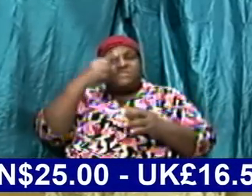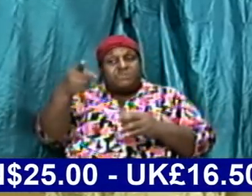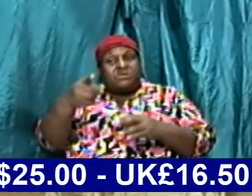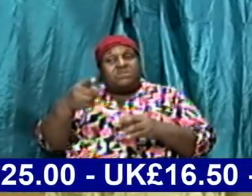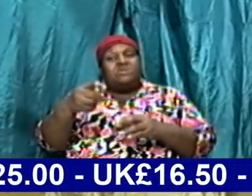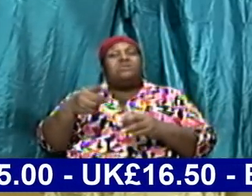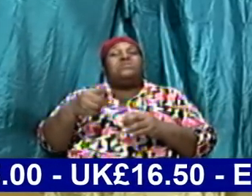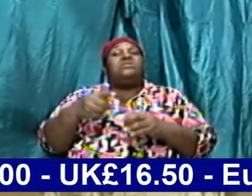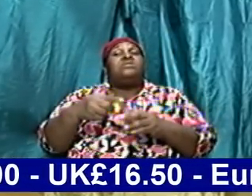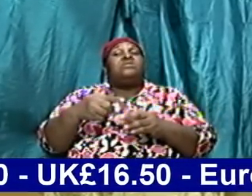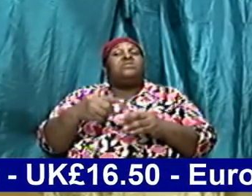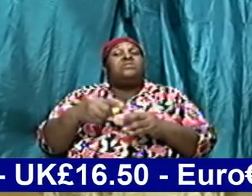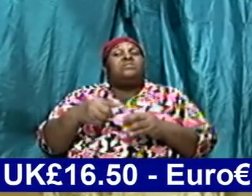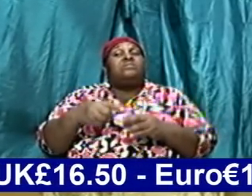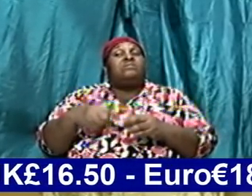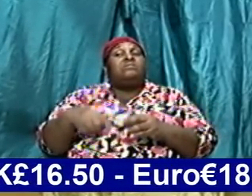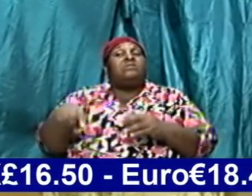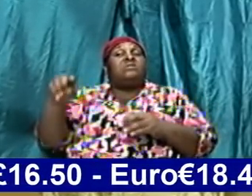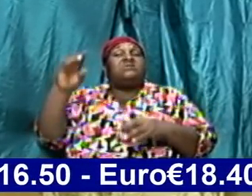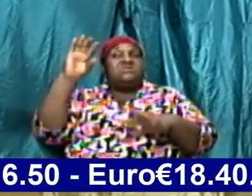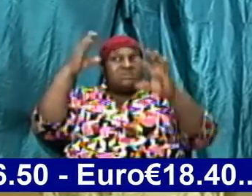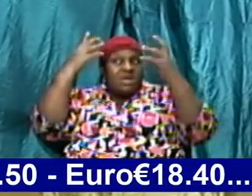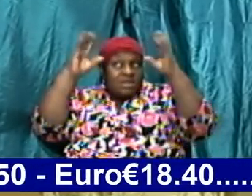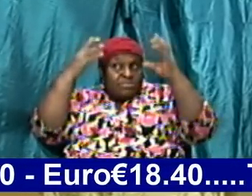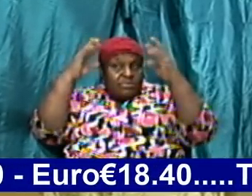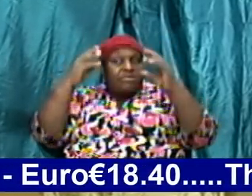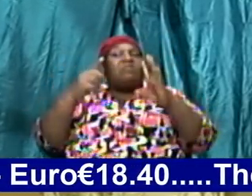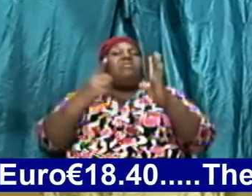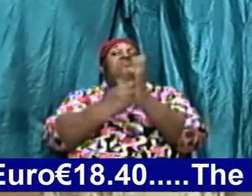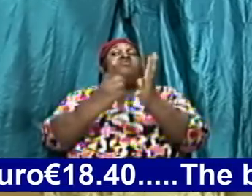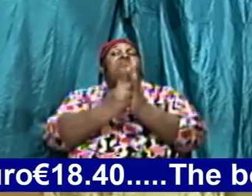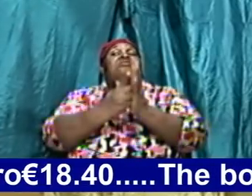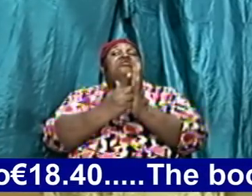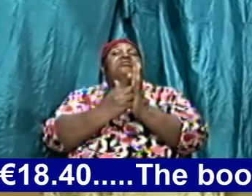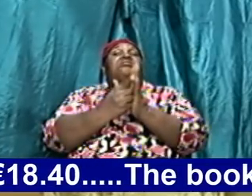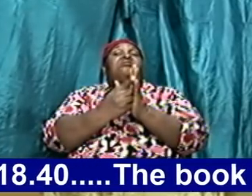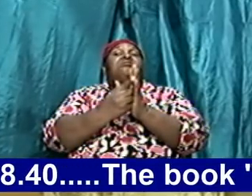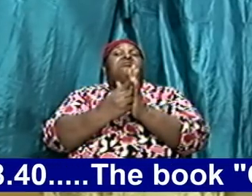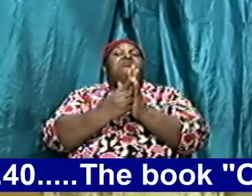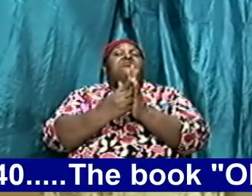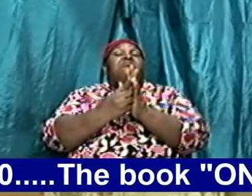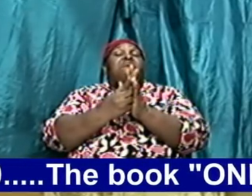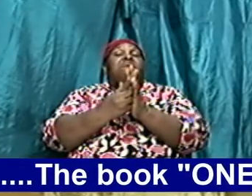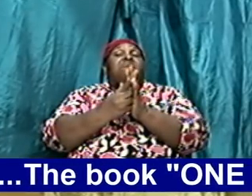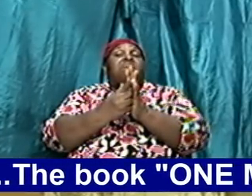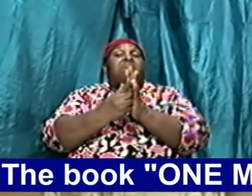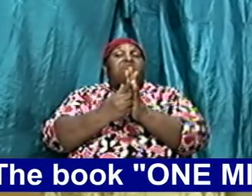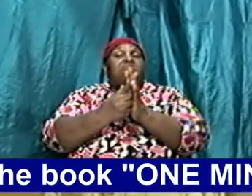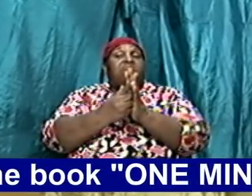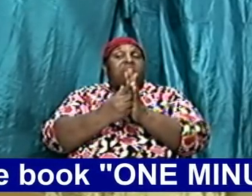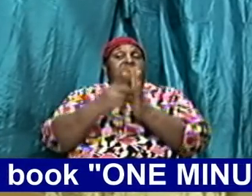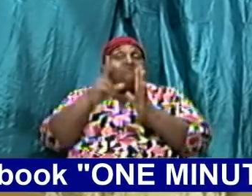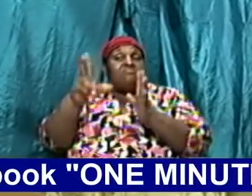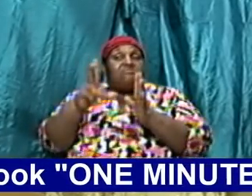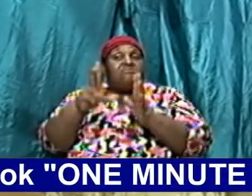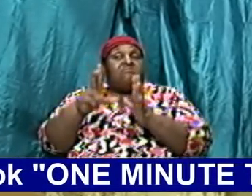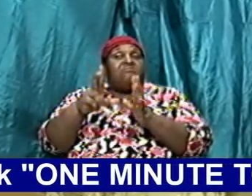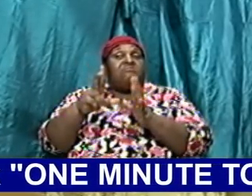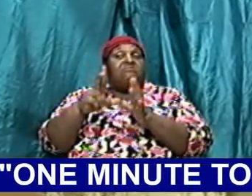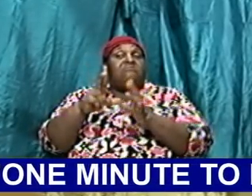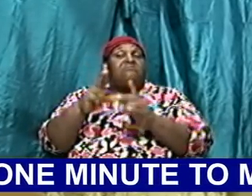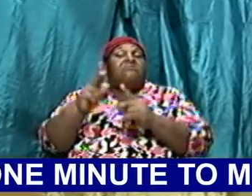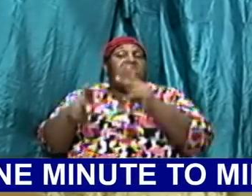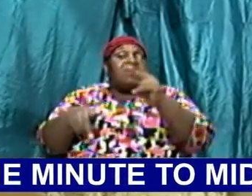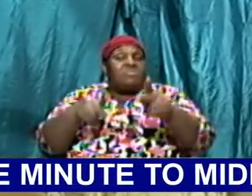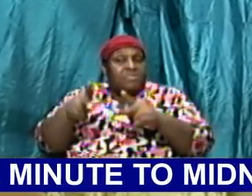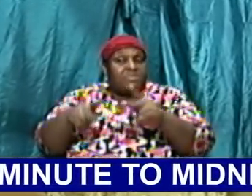and the festivals and the feasts. We look at the fact that there's a civil law. And we ask the question, is the Sabbath a